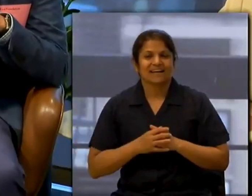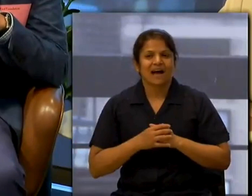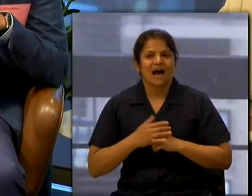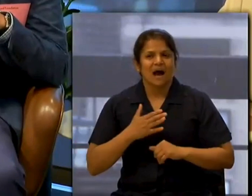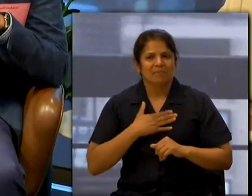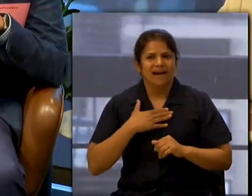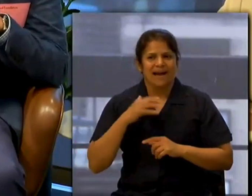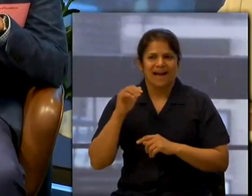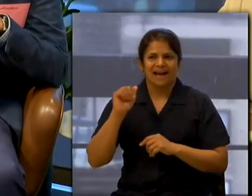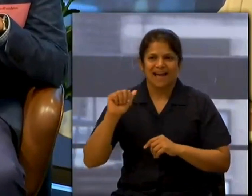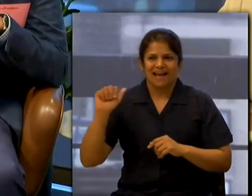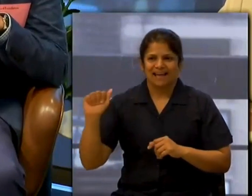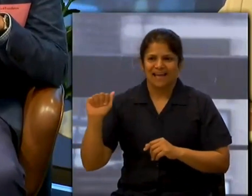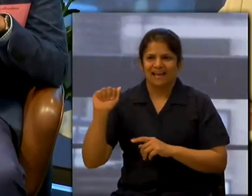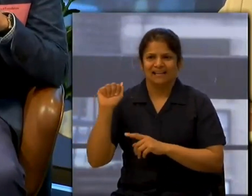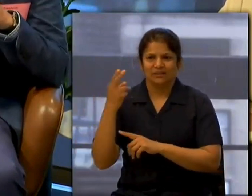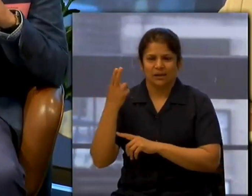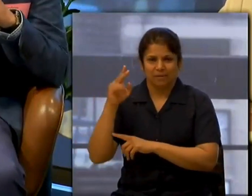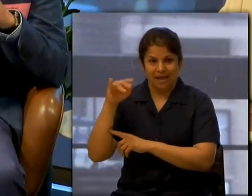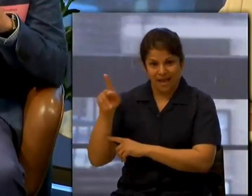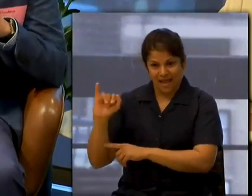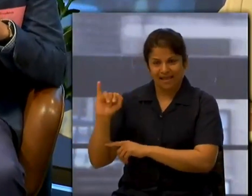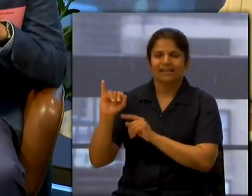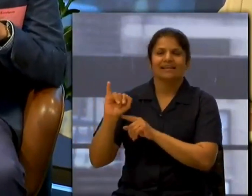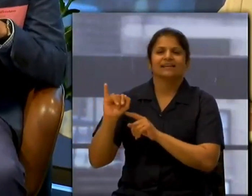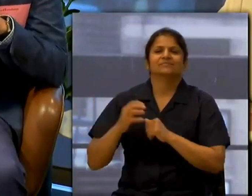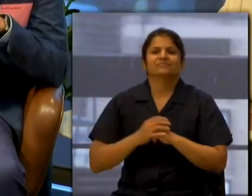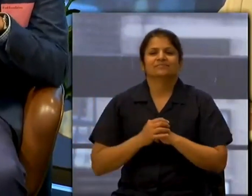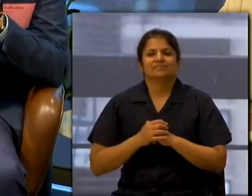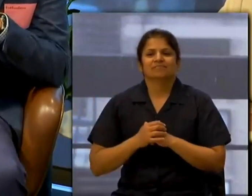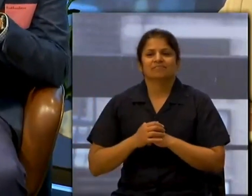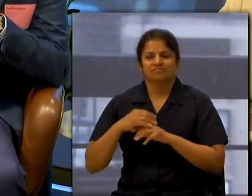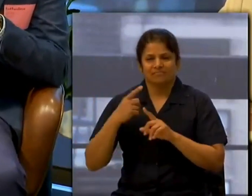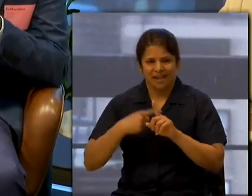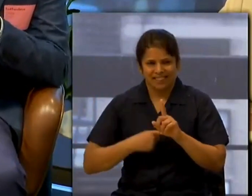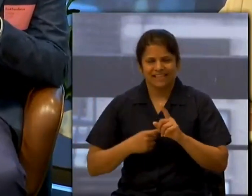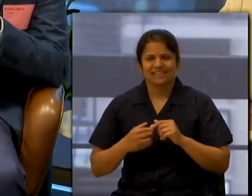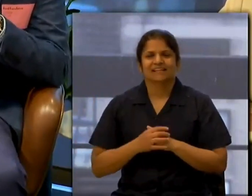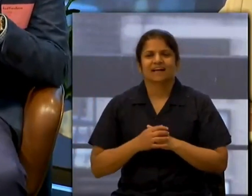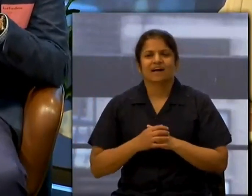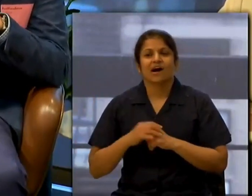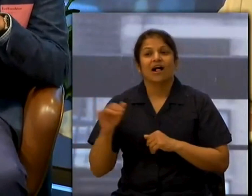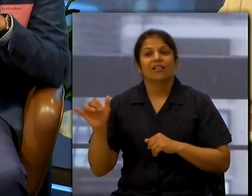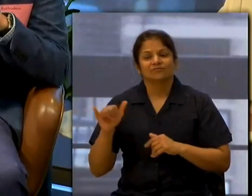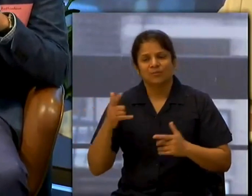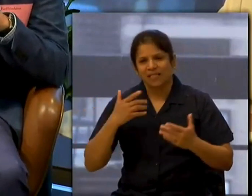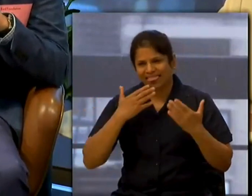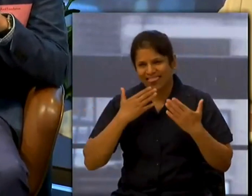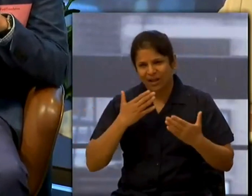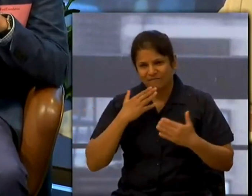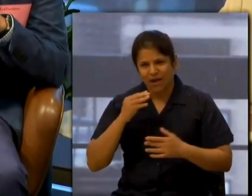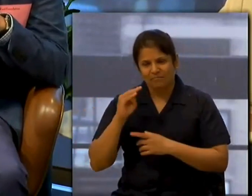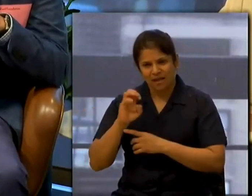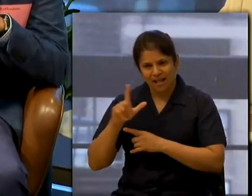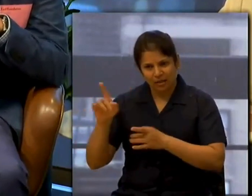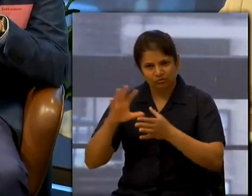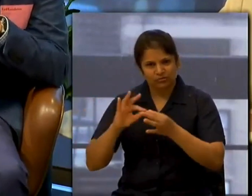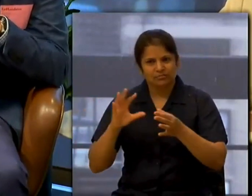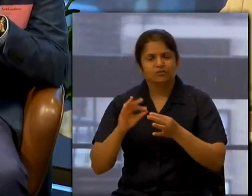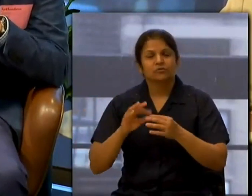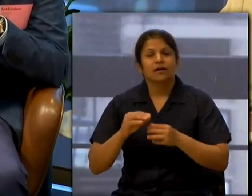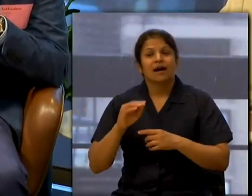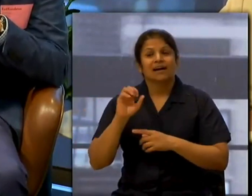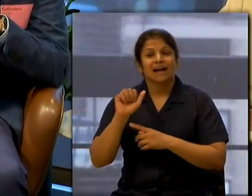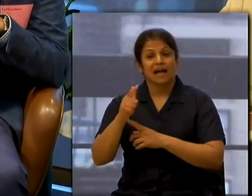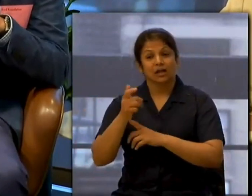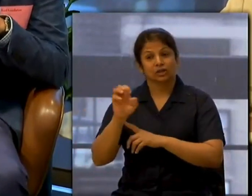Month. Second, I want to echo Michael's thanks to the American Society on Aging, as well as the Ford Foundation Center for